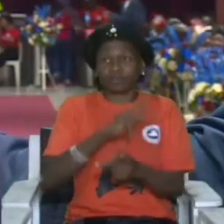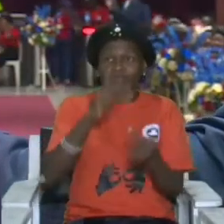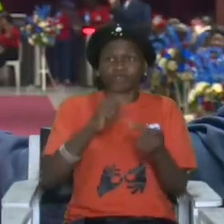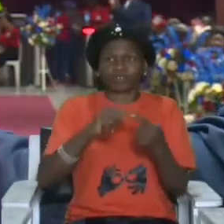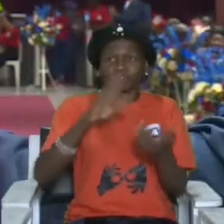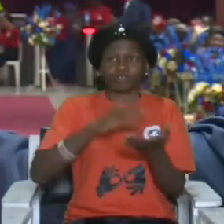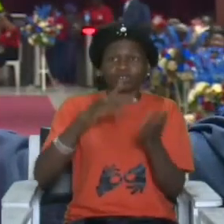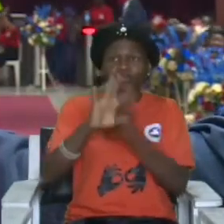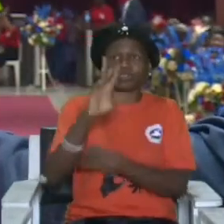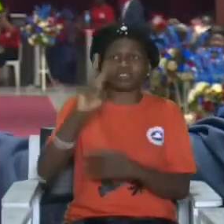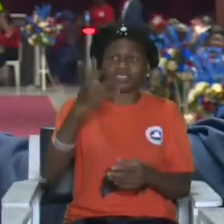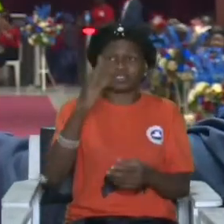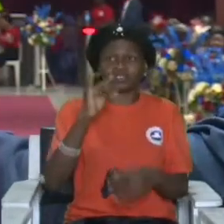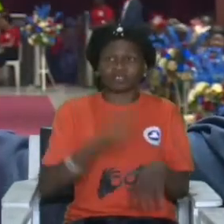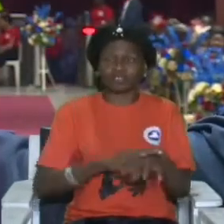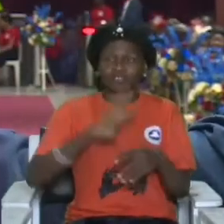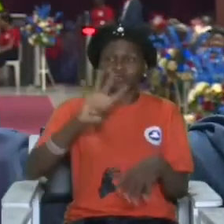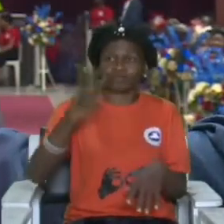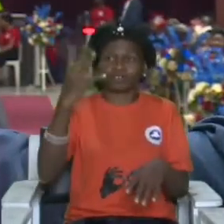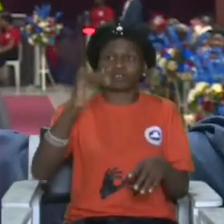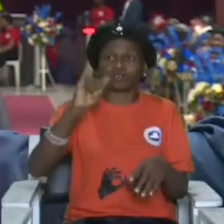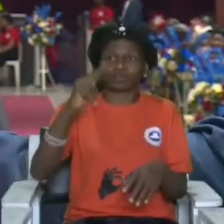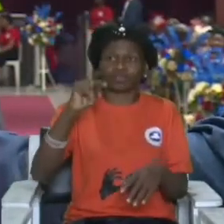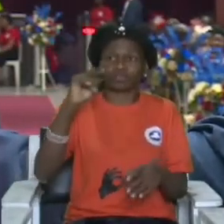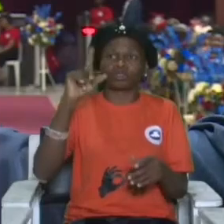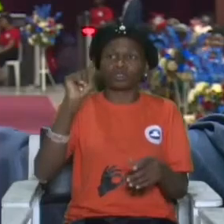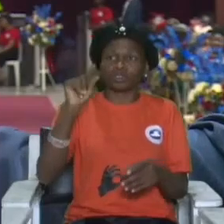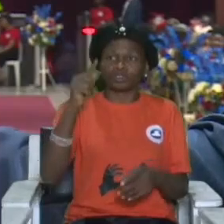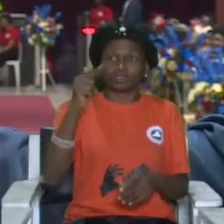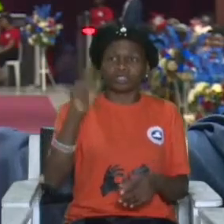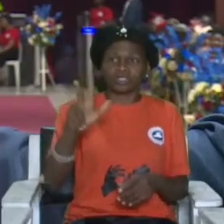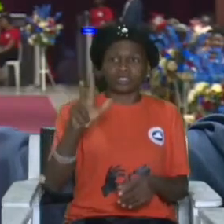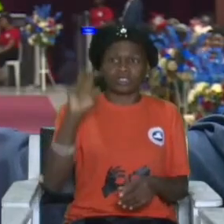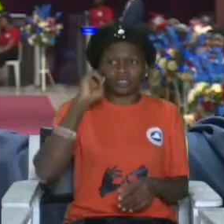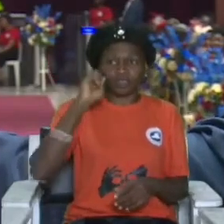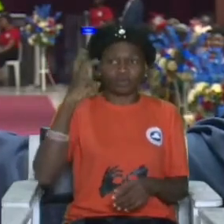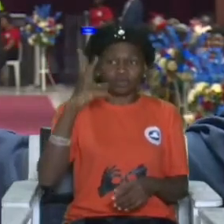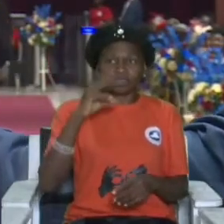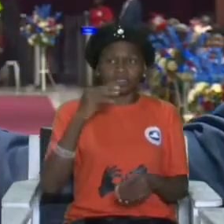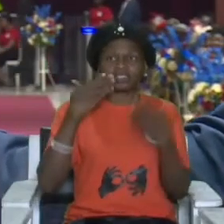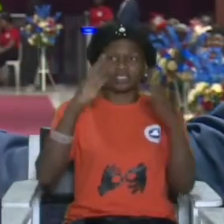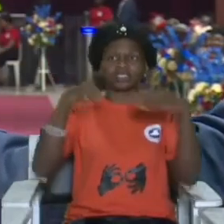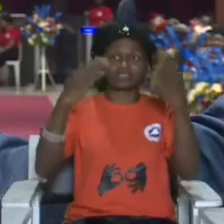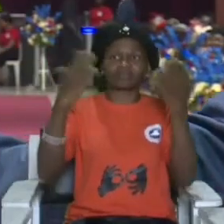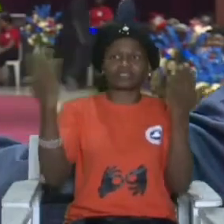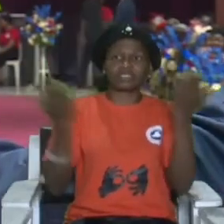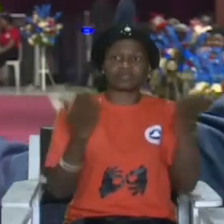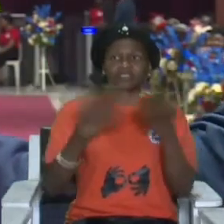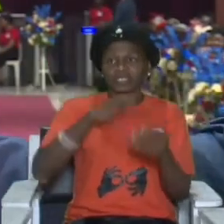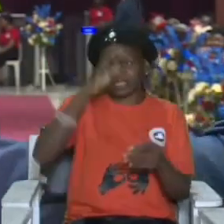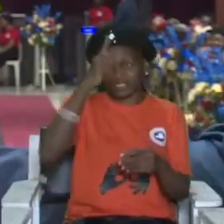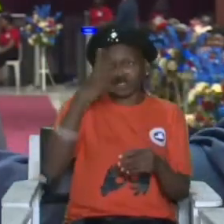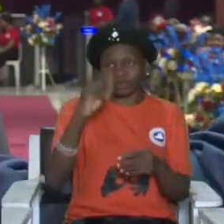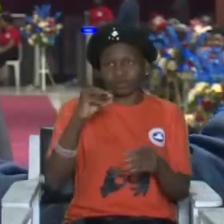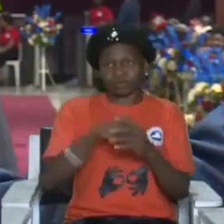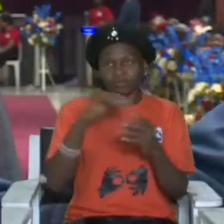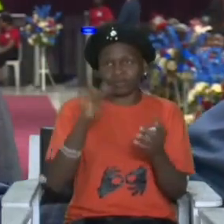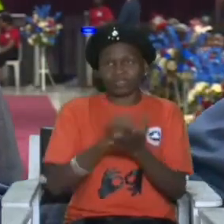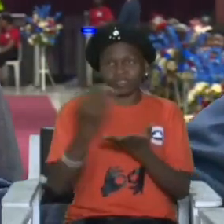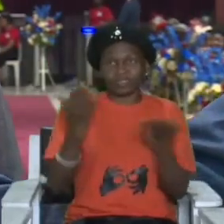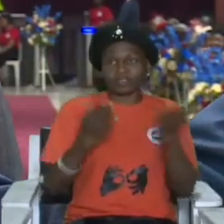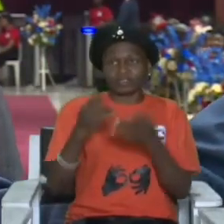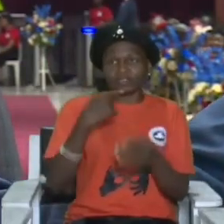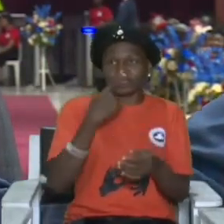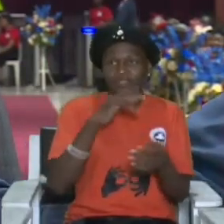God. Secondly, on the 4th of June, 2023, it was his Thanksgiving service, and Daddy Gio in that service had